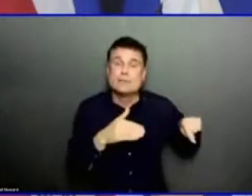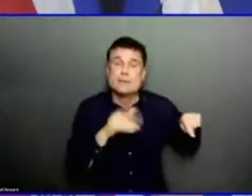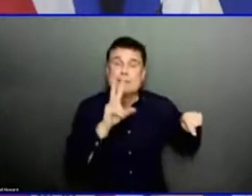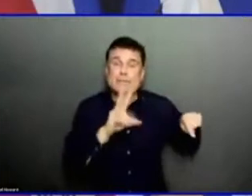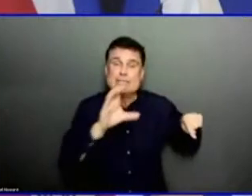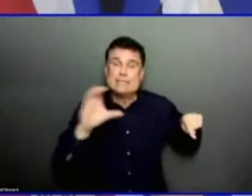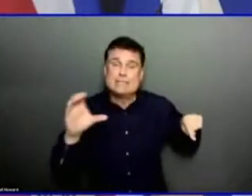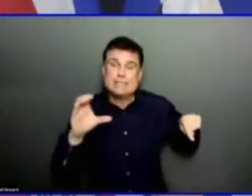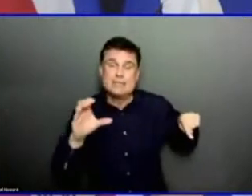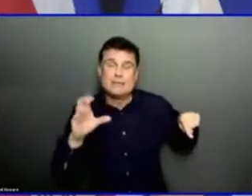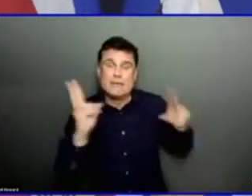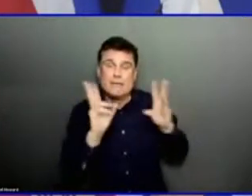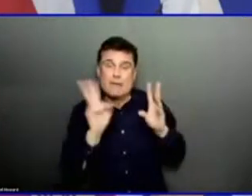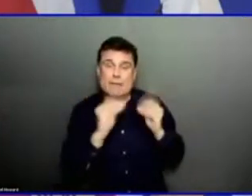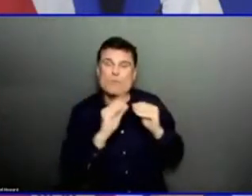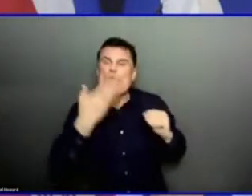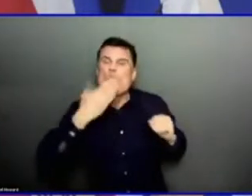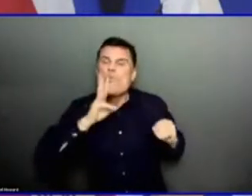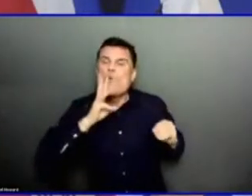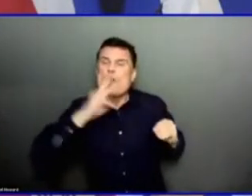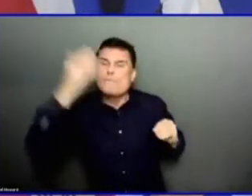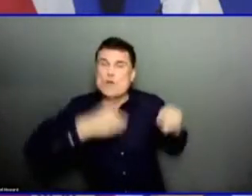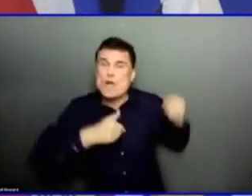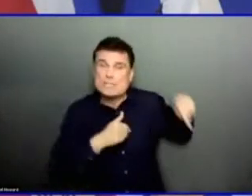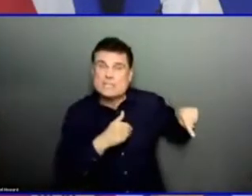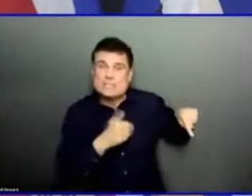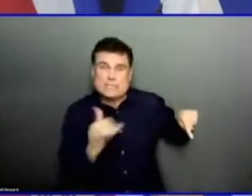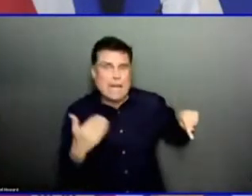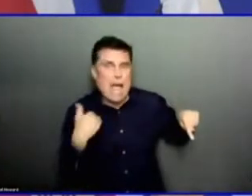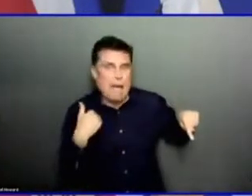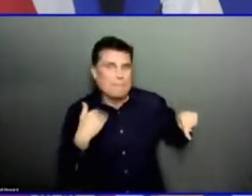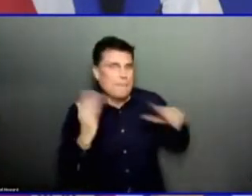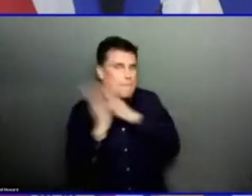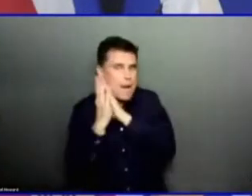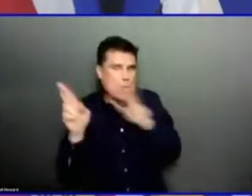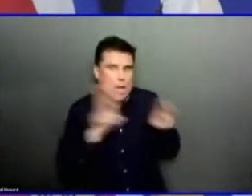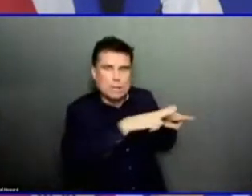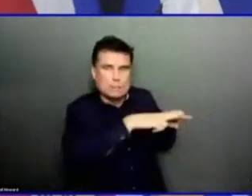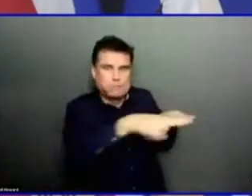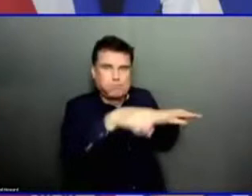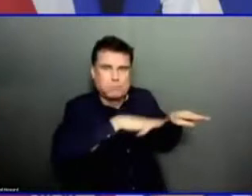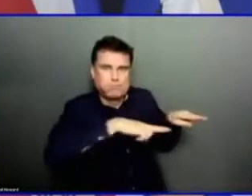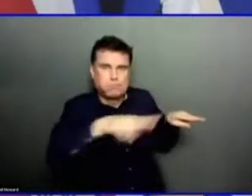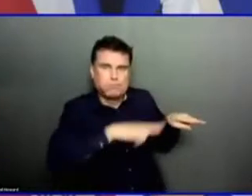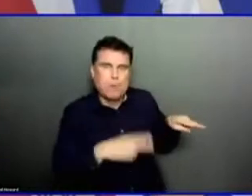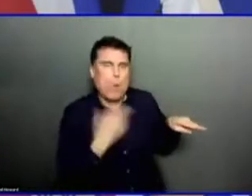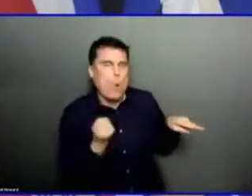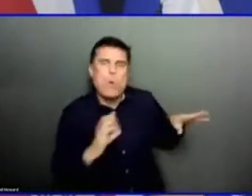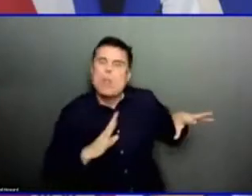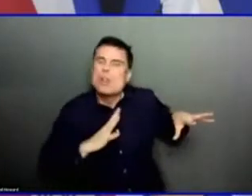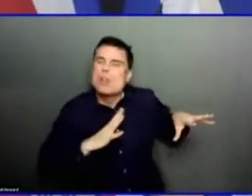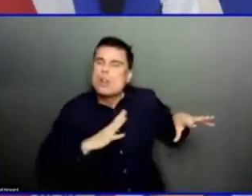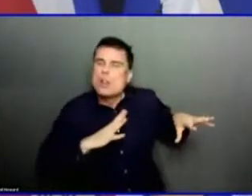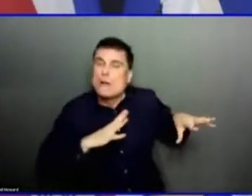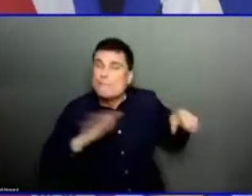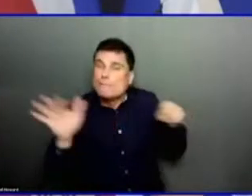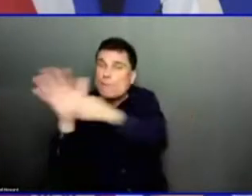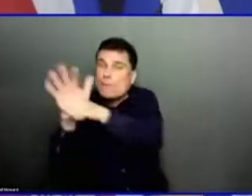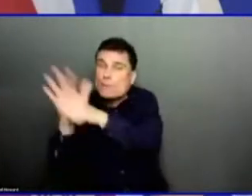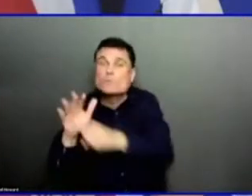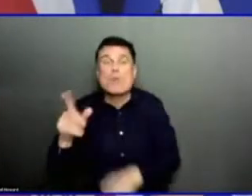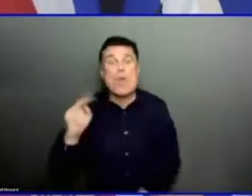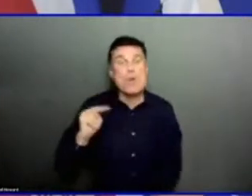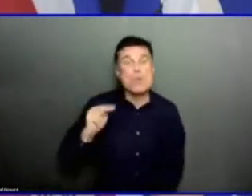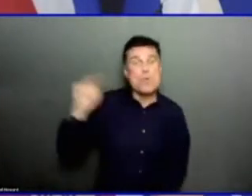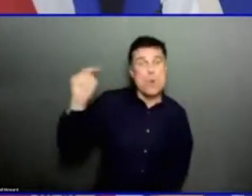the extraordinary work being done at the University Hospital of Northern British Columbia right now. So we have that capacity. We have been